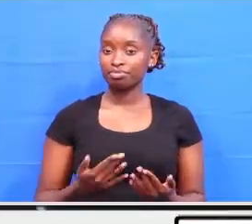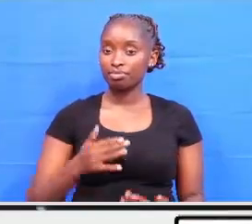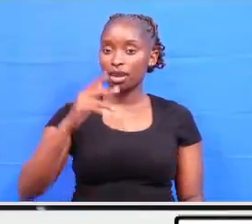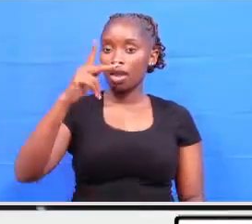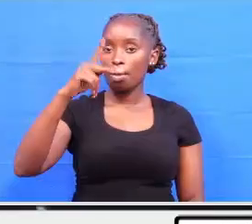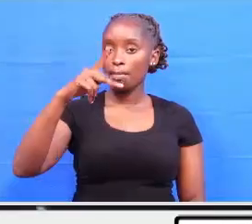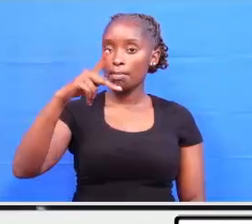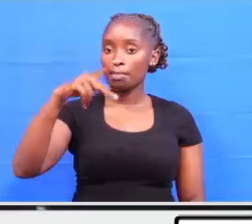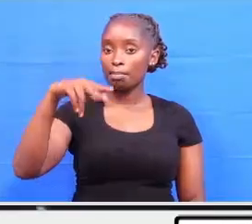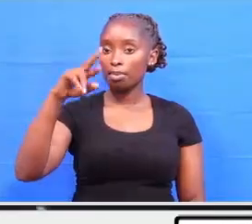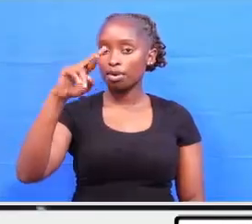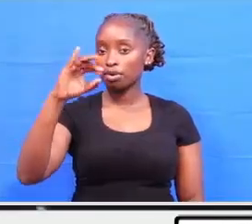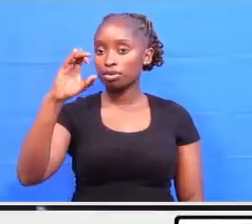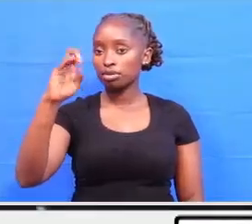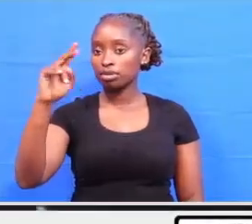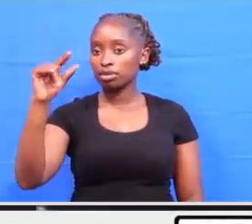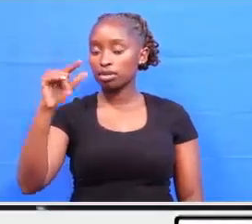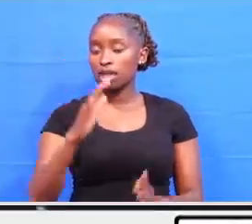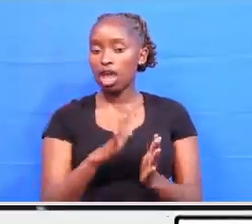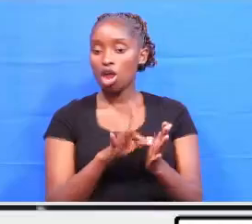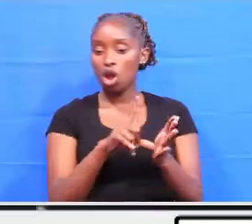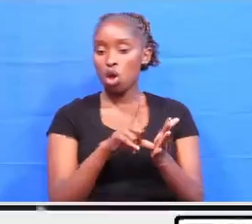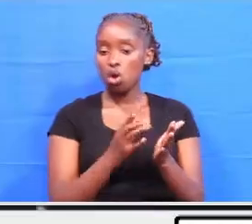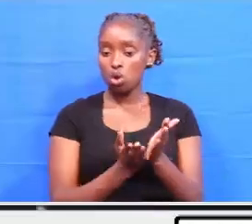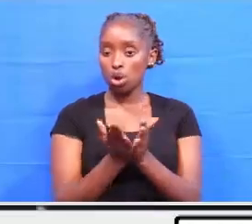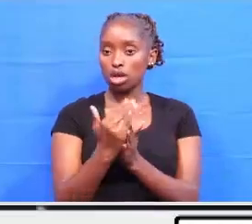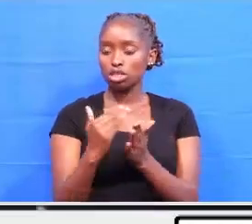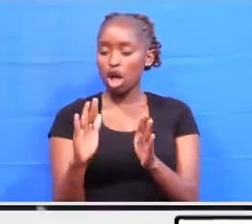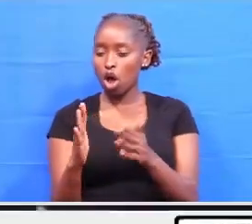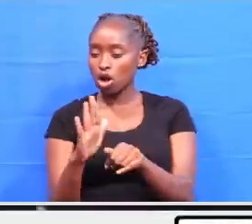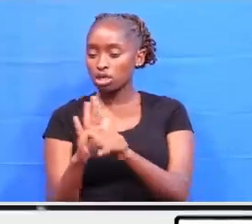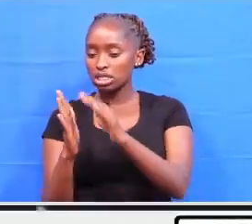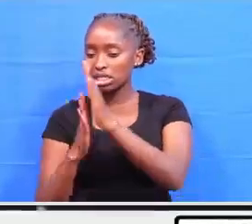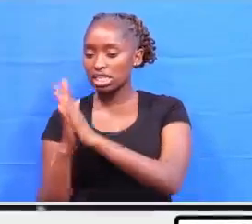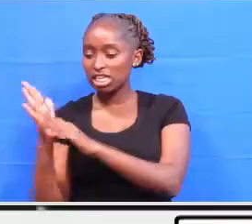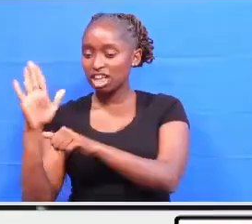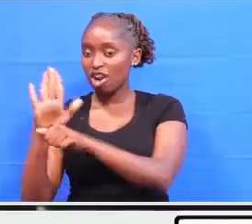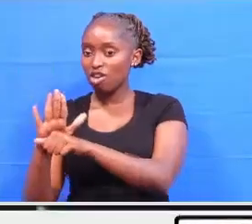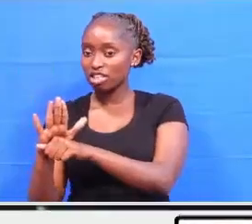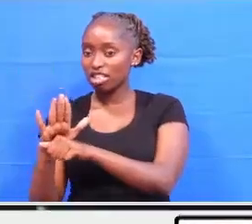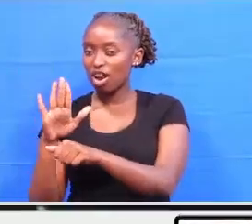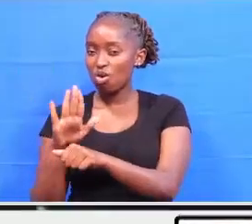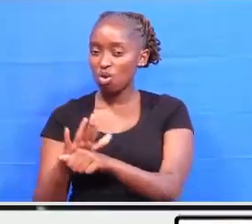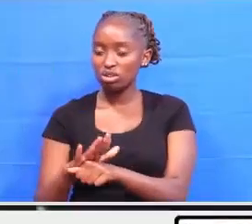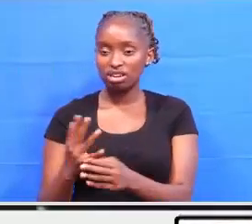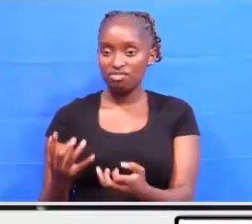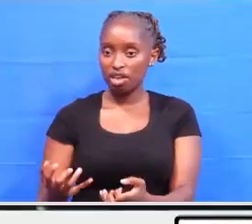debt collection. How much interest is too much interest? As a, you know,